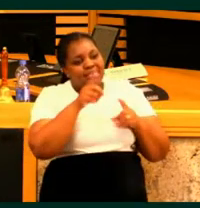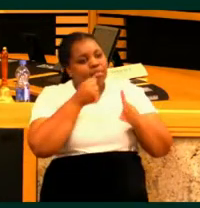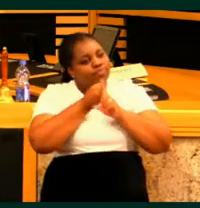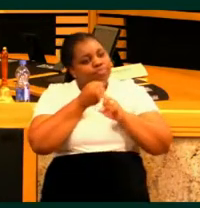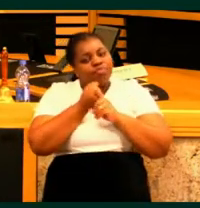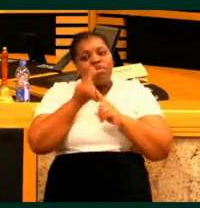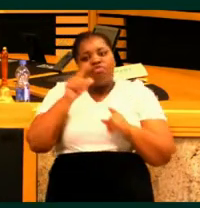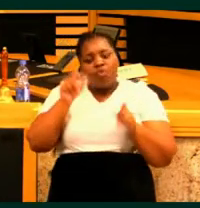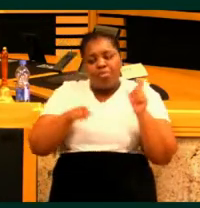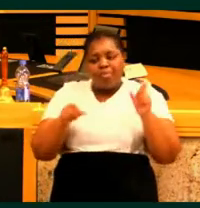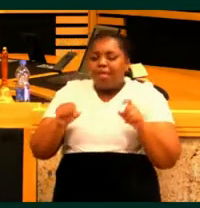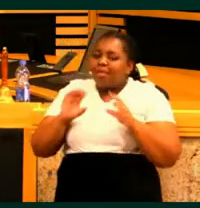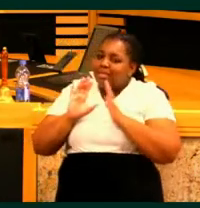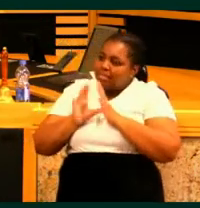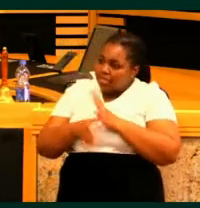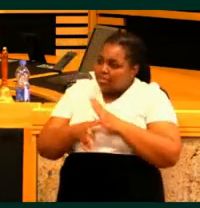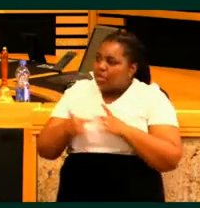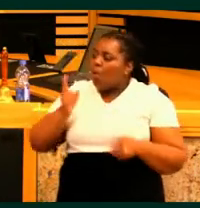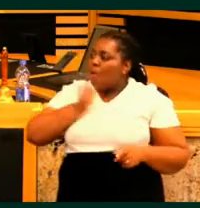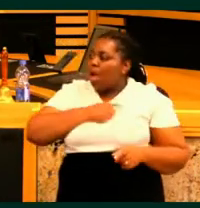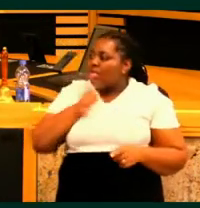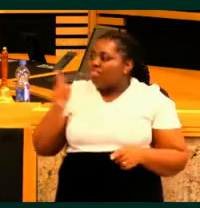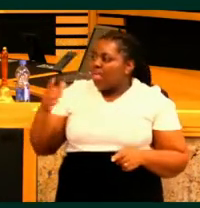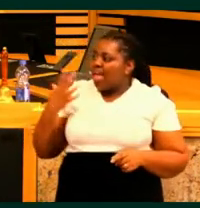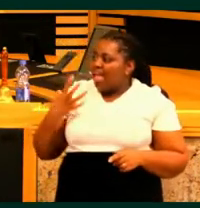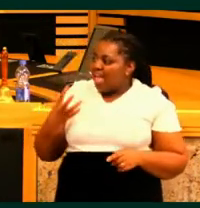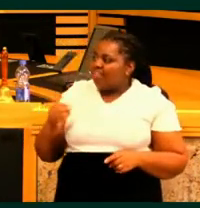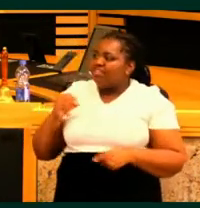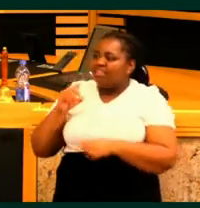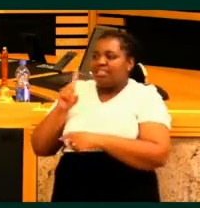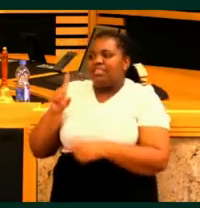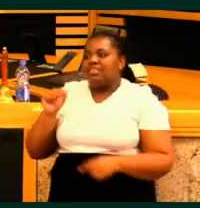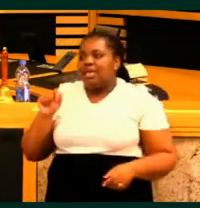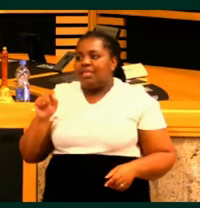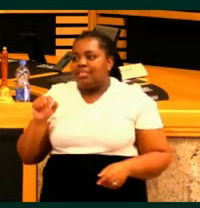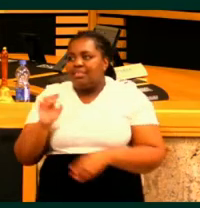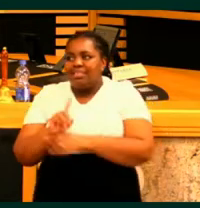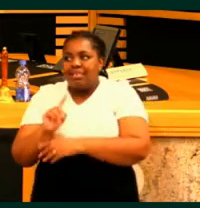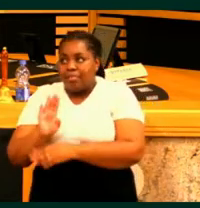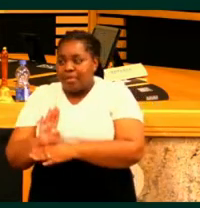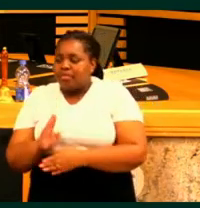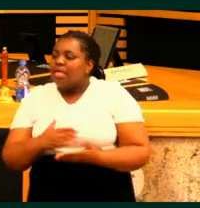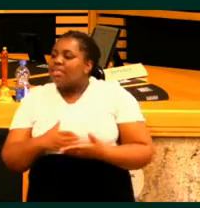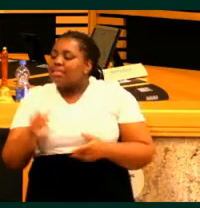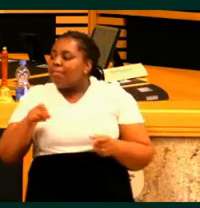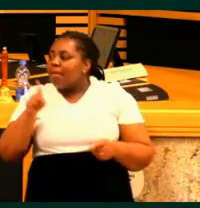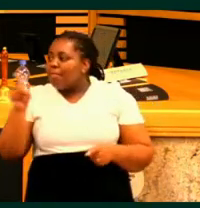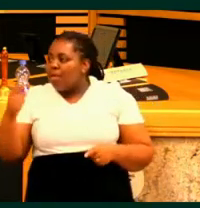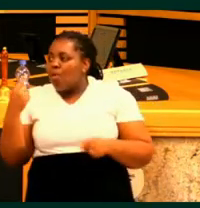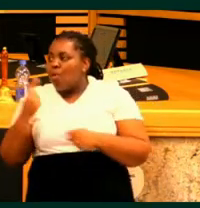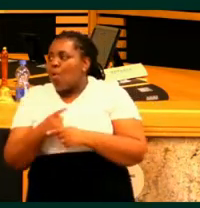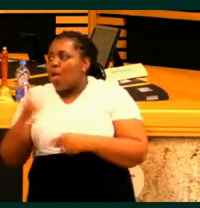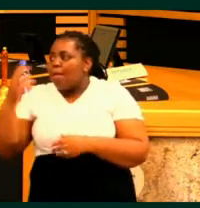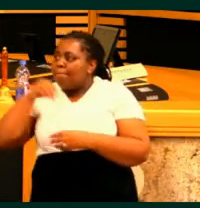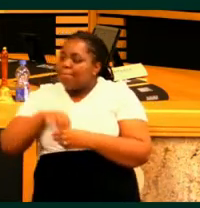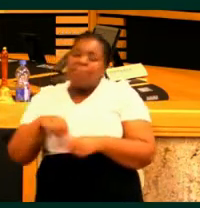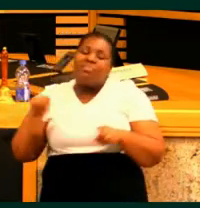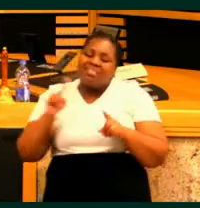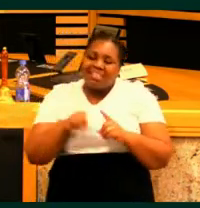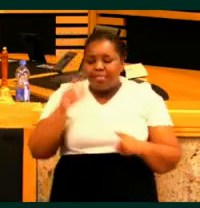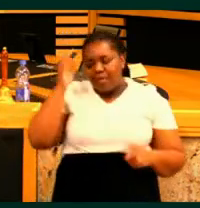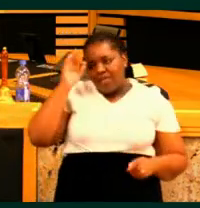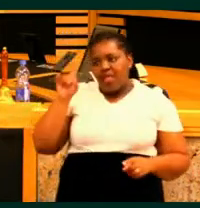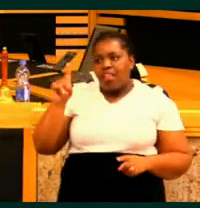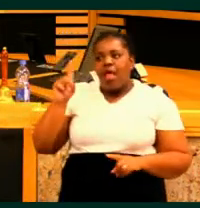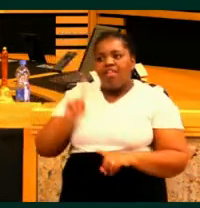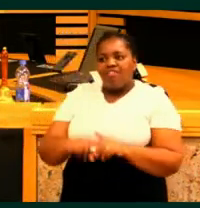for persons living disabilities because they have they have the data some of these people have been capacitated by the same government that fails